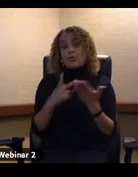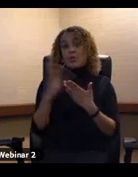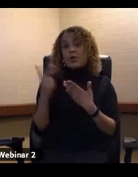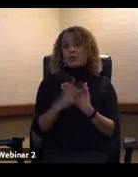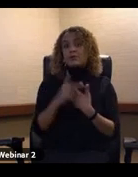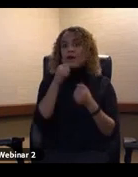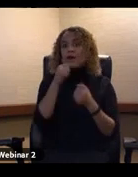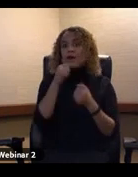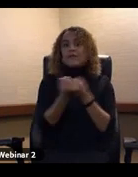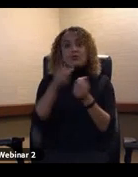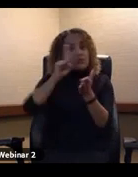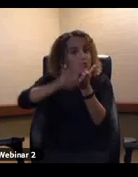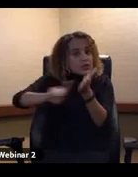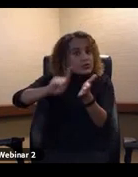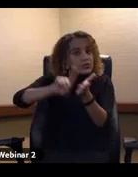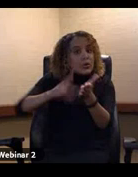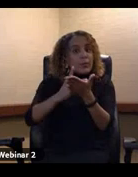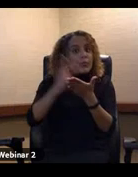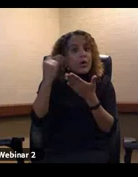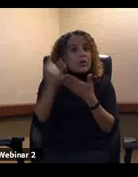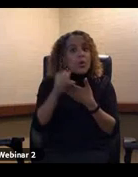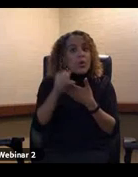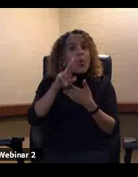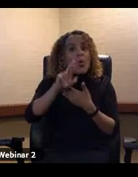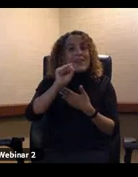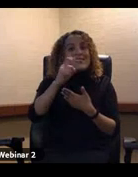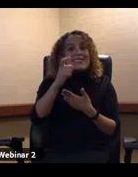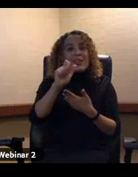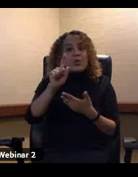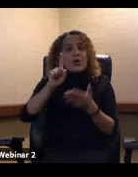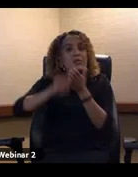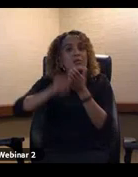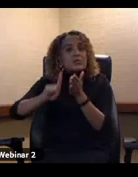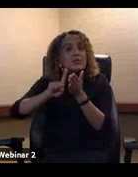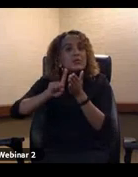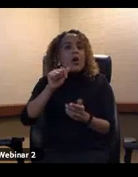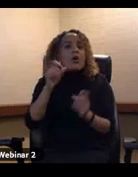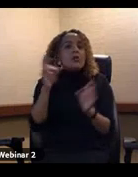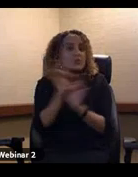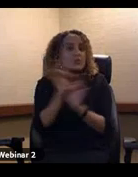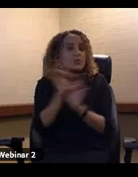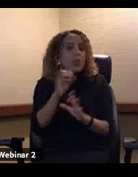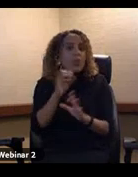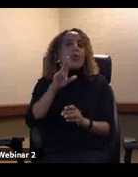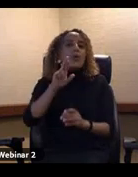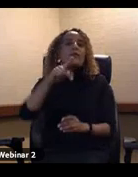not fund research projects or sexual assault forensic medical examiner programs.